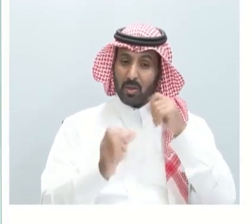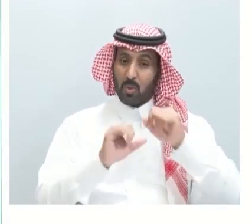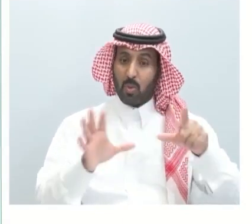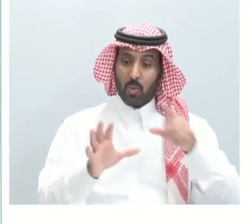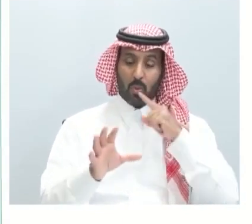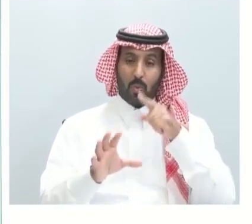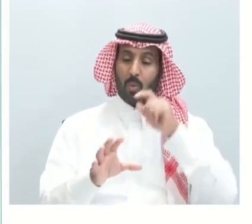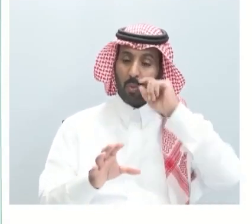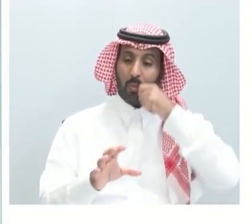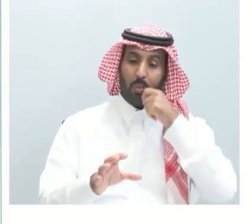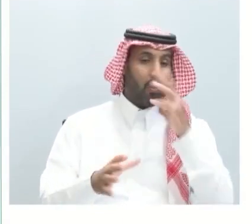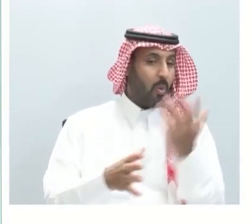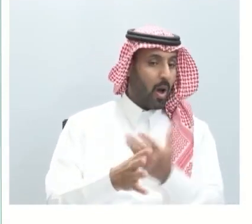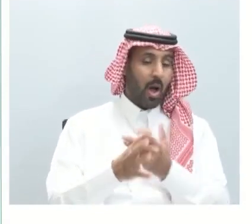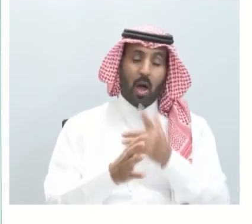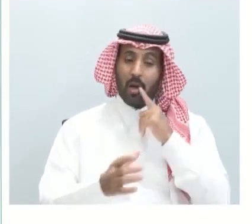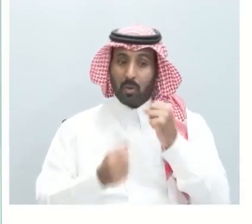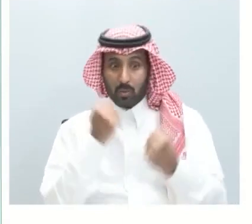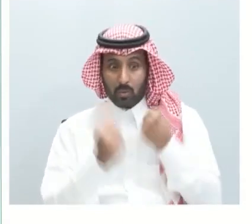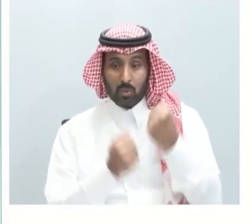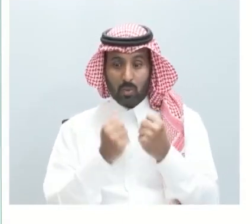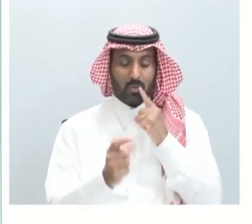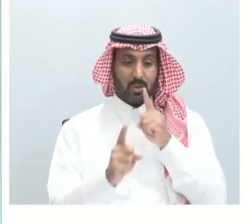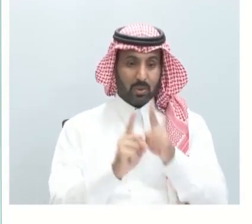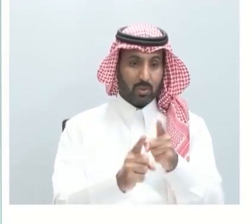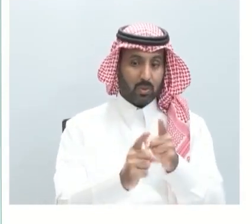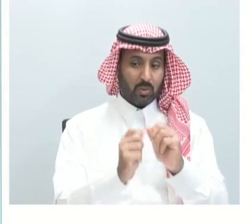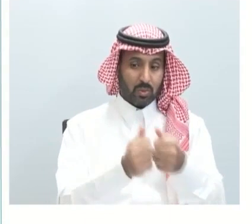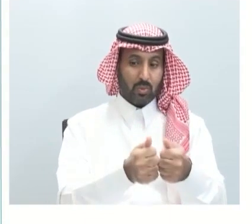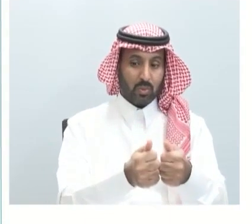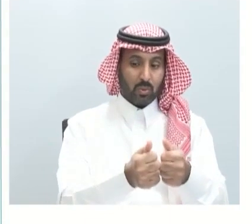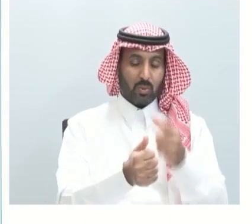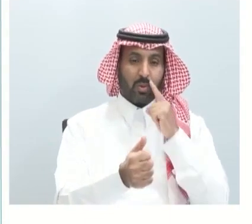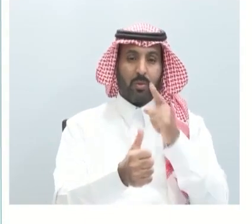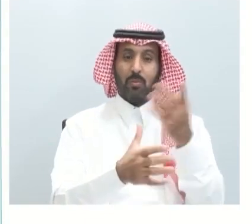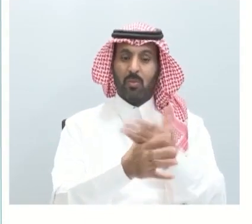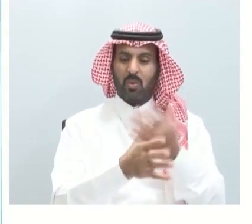isn't he running in the marathon this weekend? And the word here is lazy.